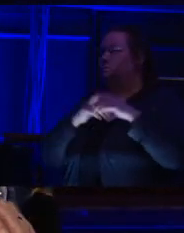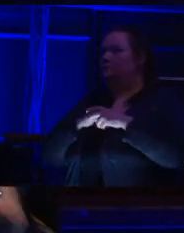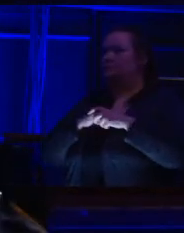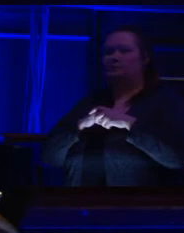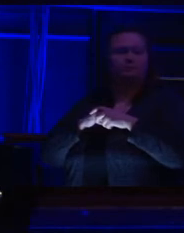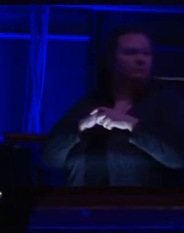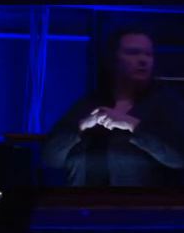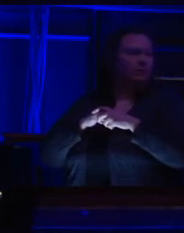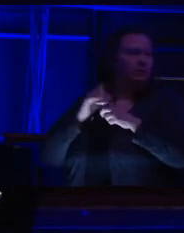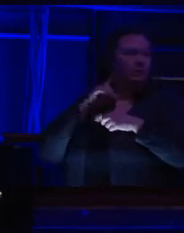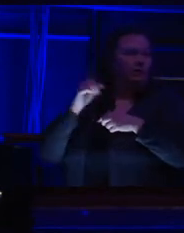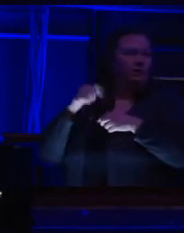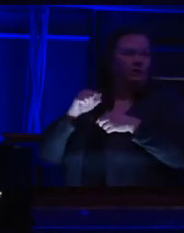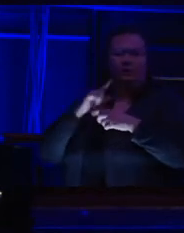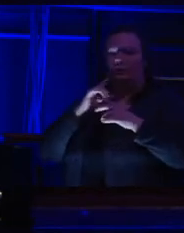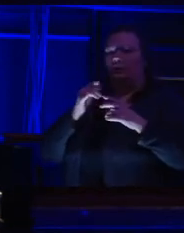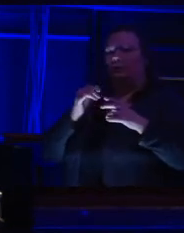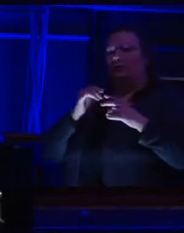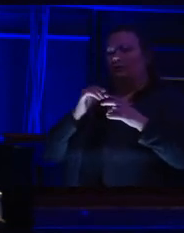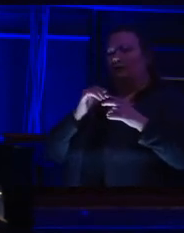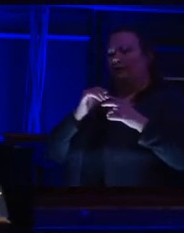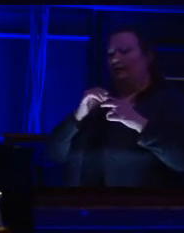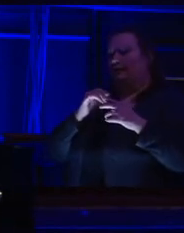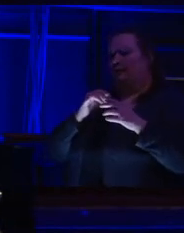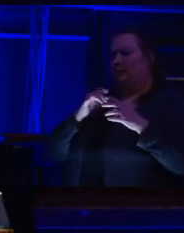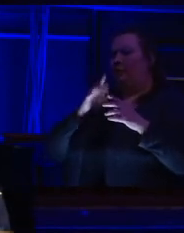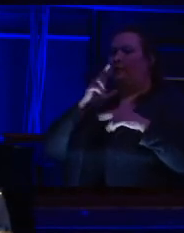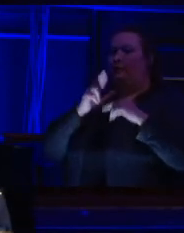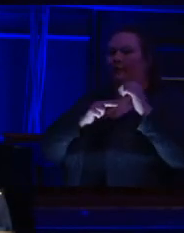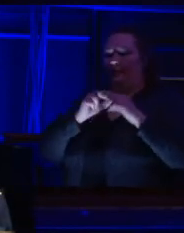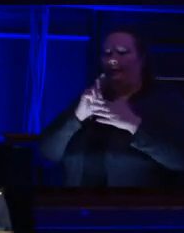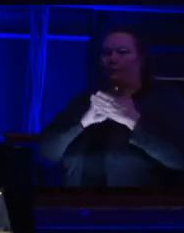So let us build that university together.